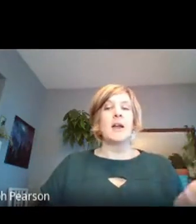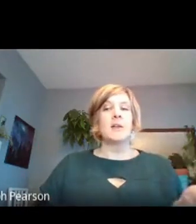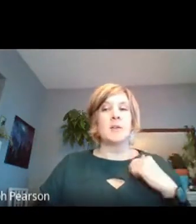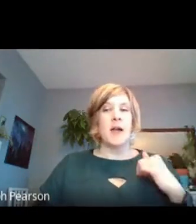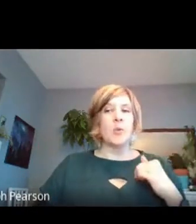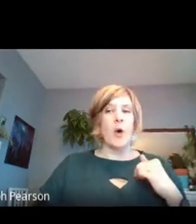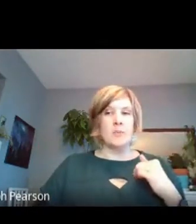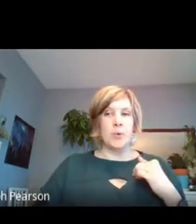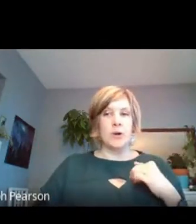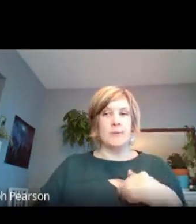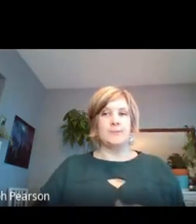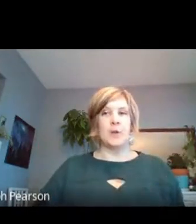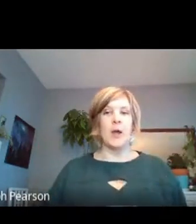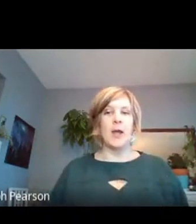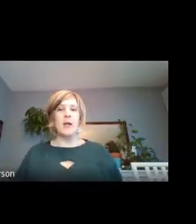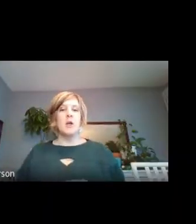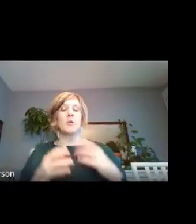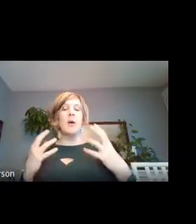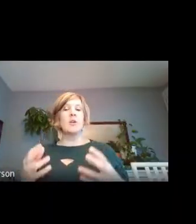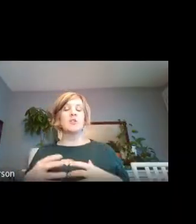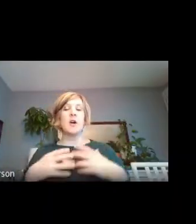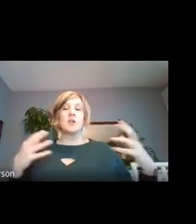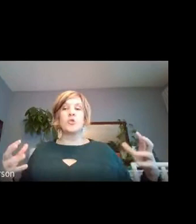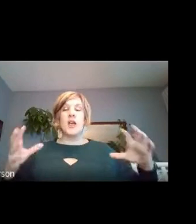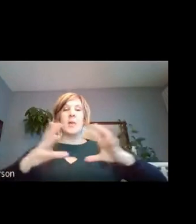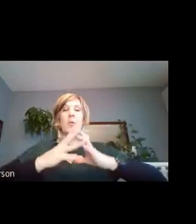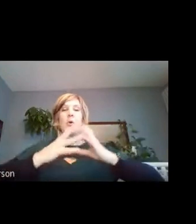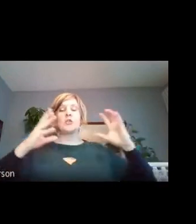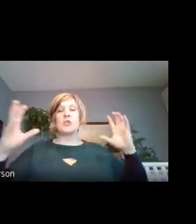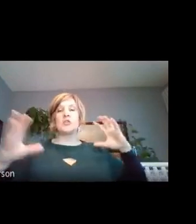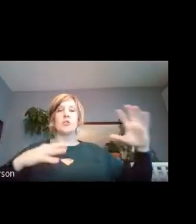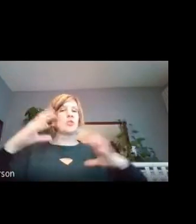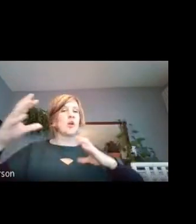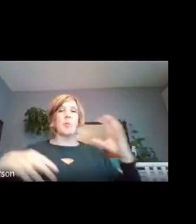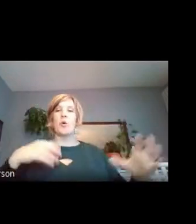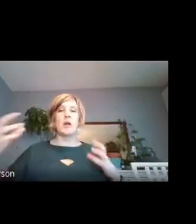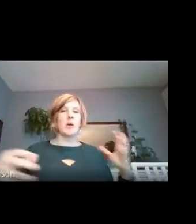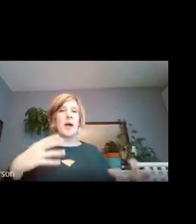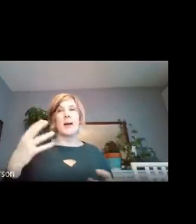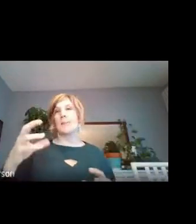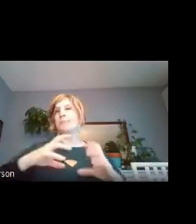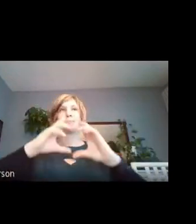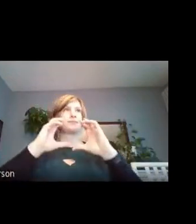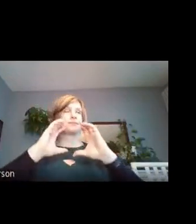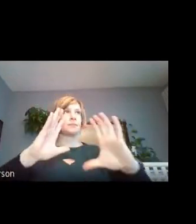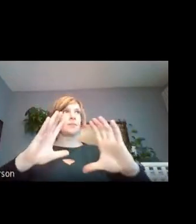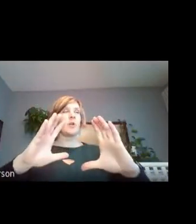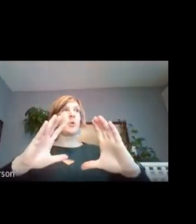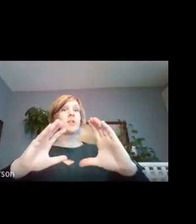and i can select whiteboard okay so i want to start a new jam i want to just do some quick um